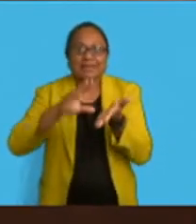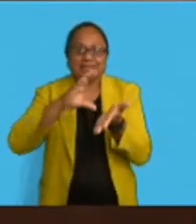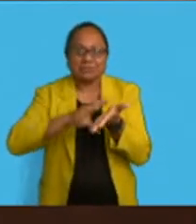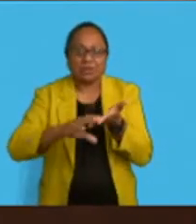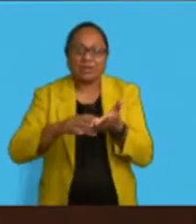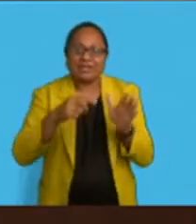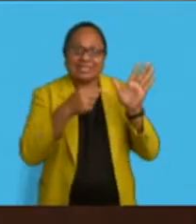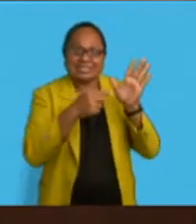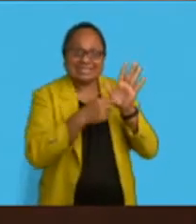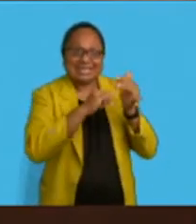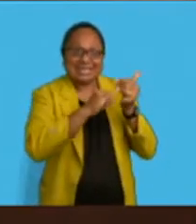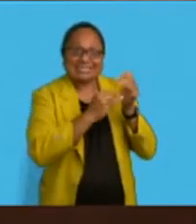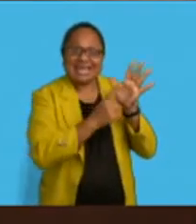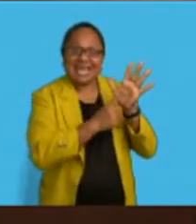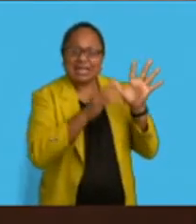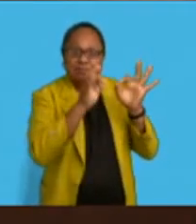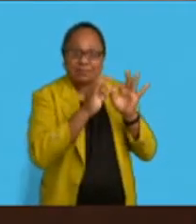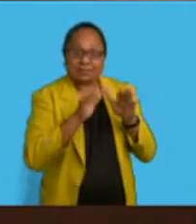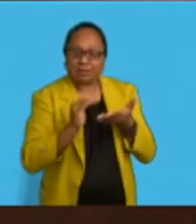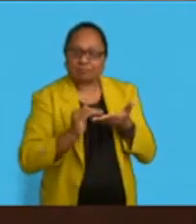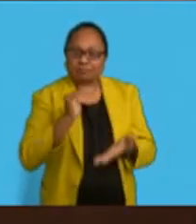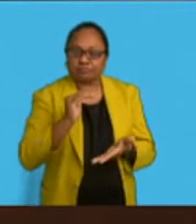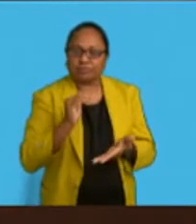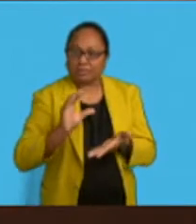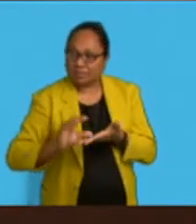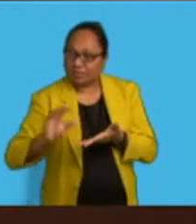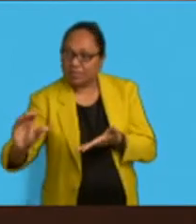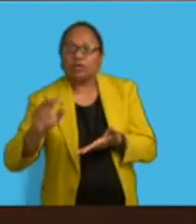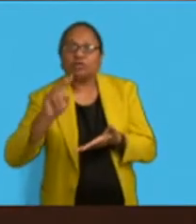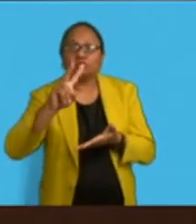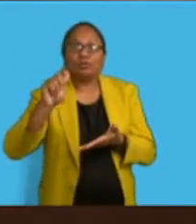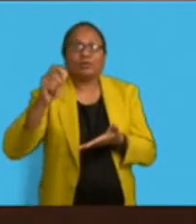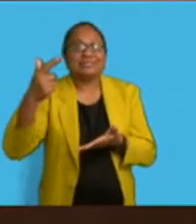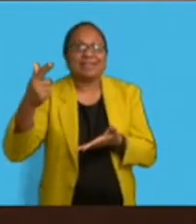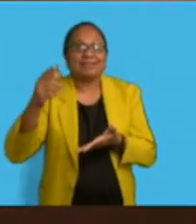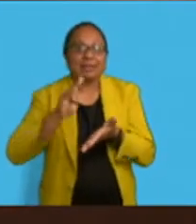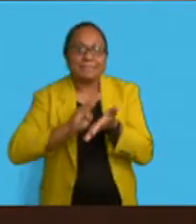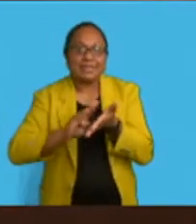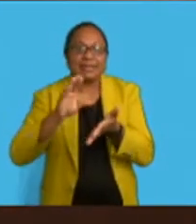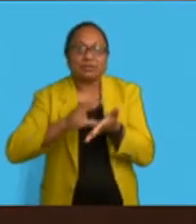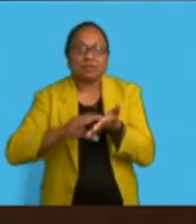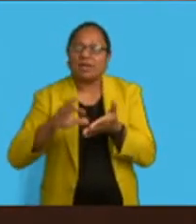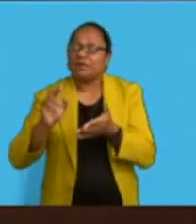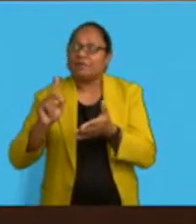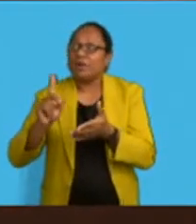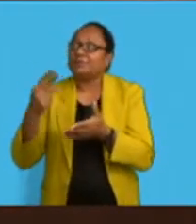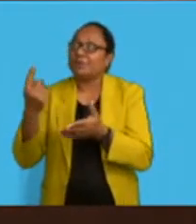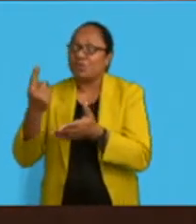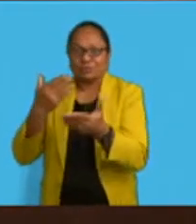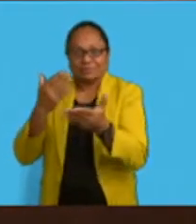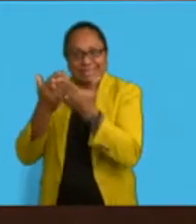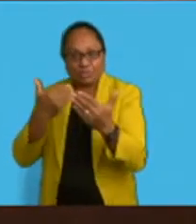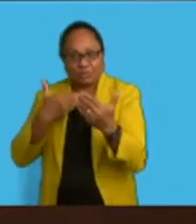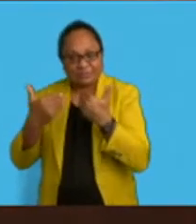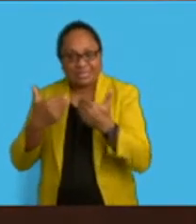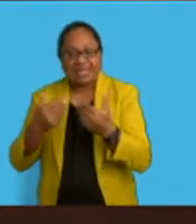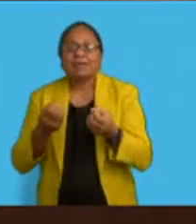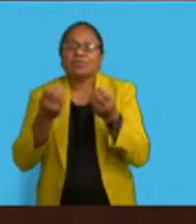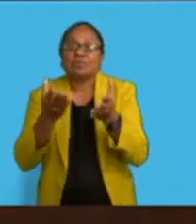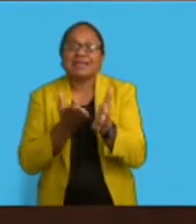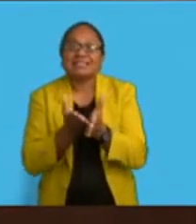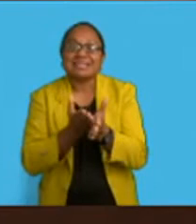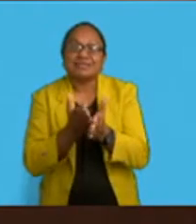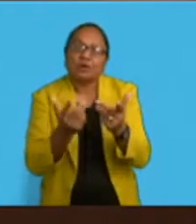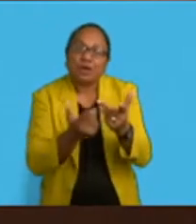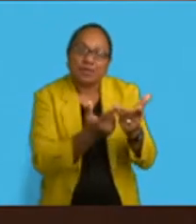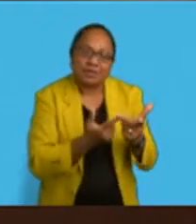the TSLB will now have an increased allocation of $2.7 million to manage the tertiary education schools and provide services to their customers,